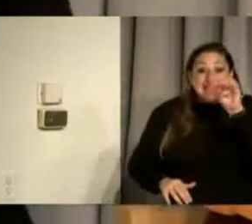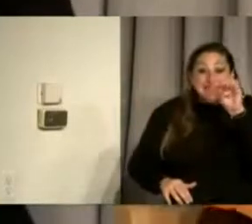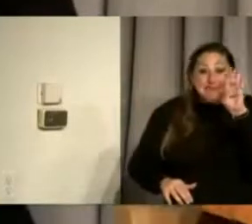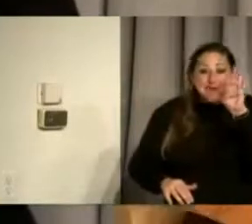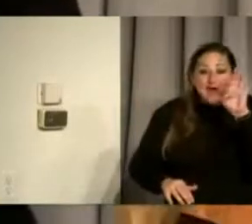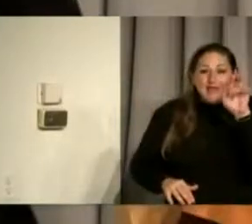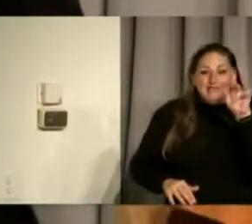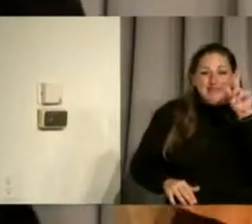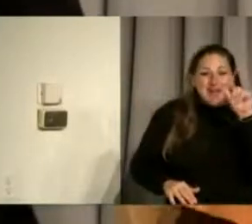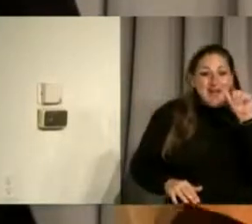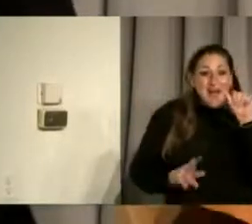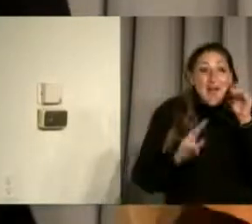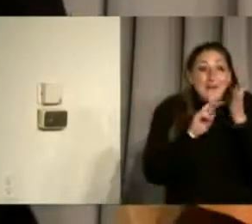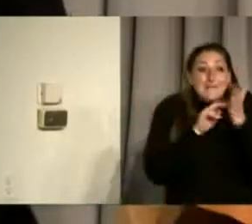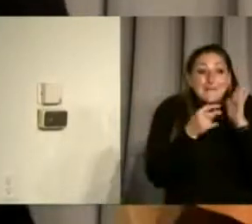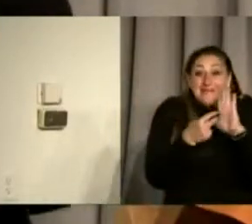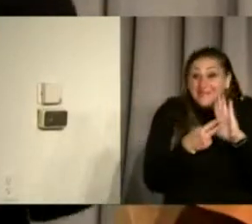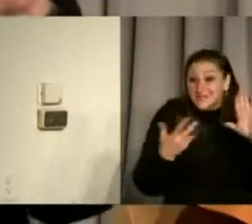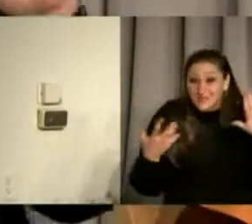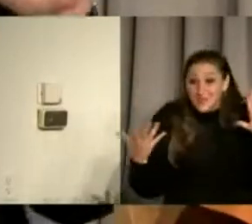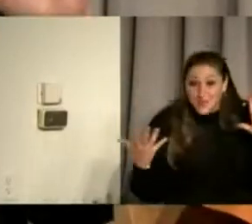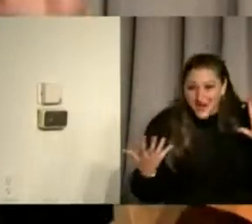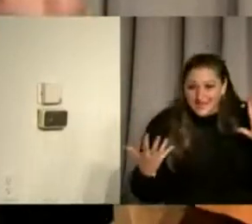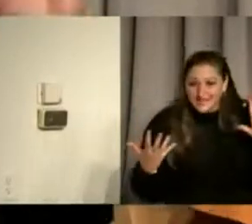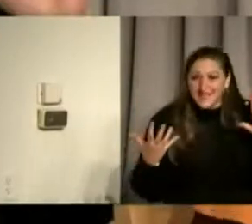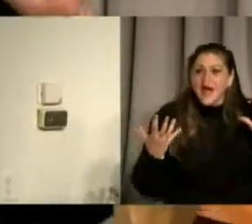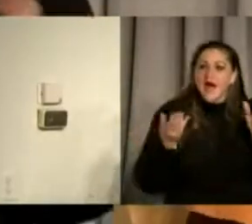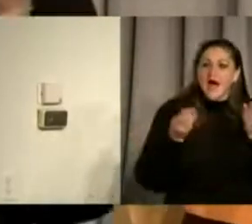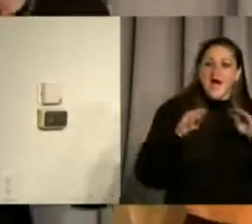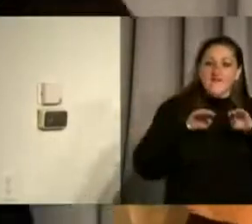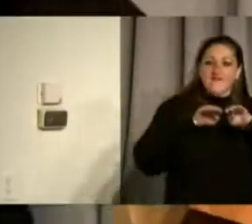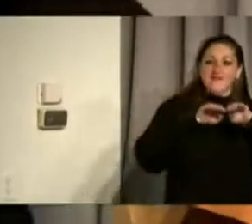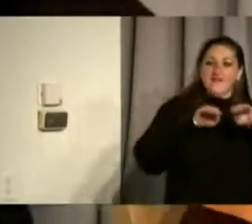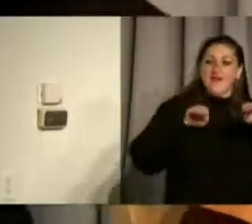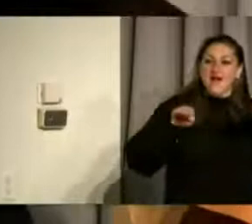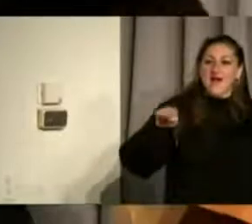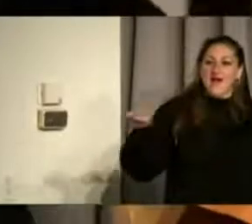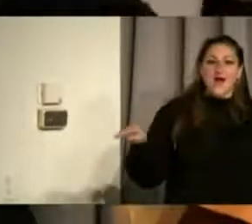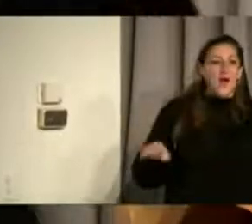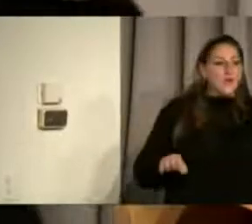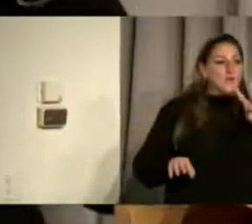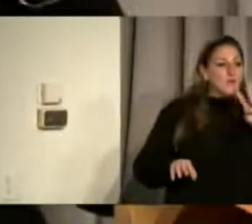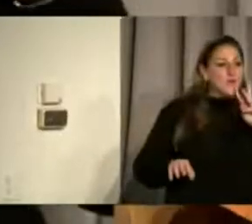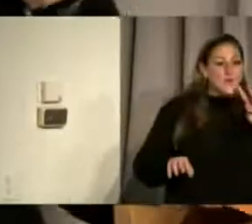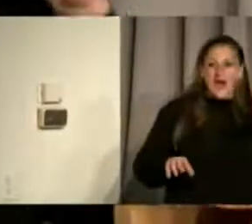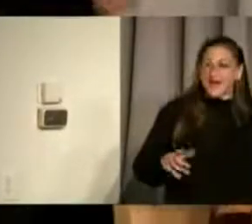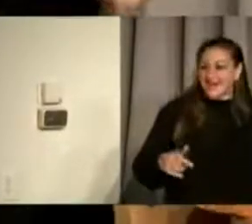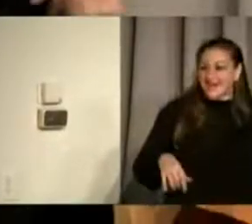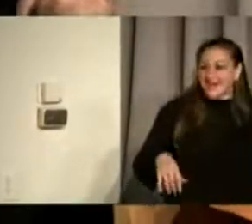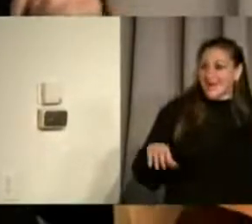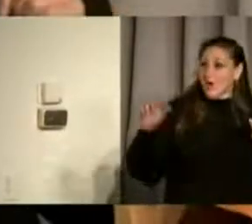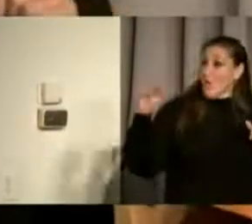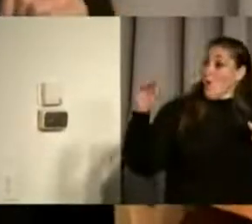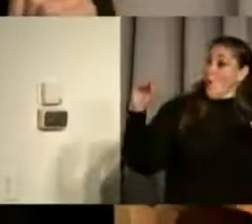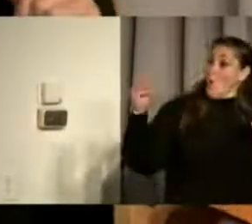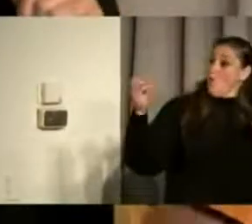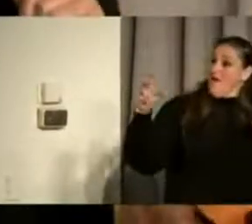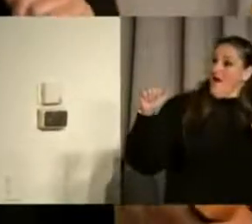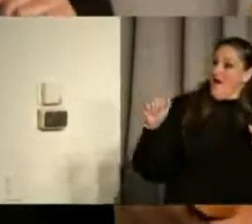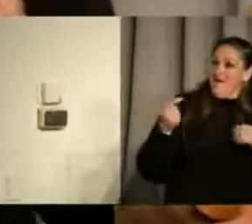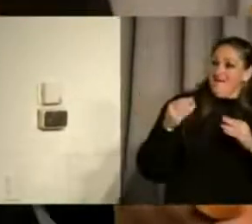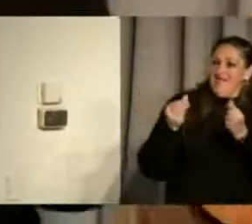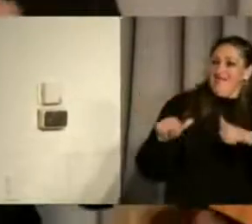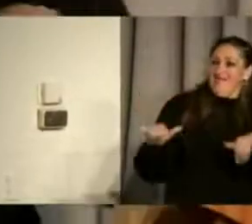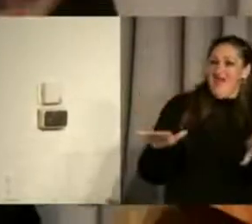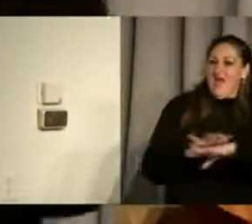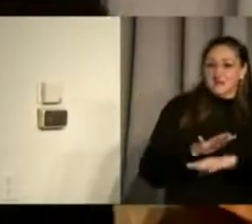water. That's an Omaha word. The biggest city in Omaha, Nebraska, well, I mean, Nebraska is Omaha, Nebraska. It used to be our